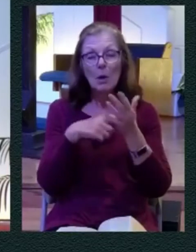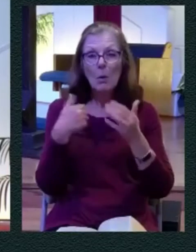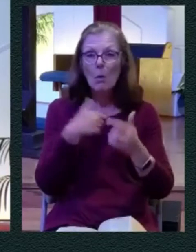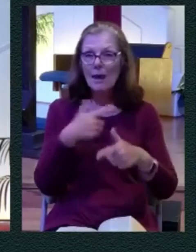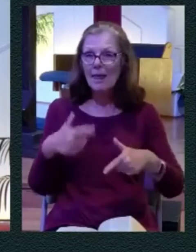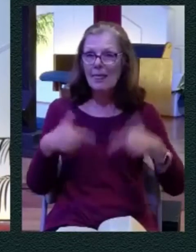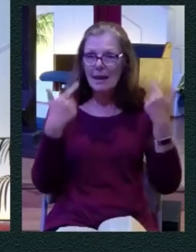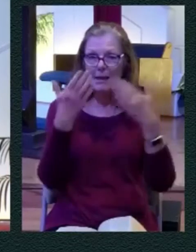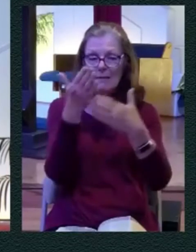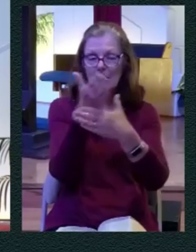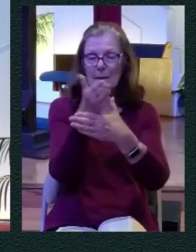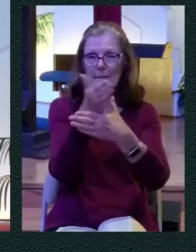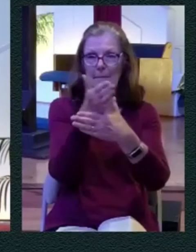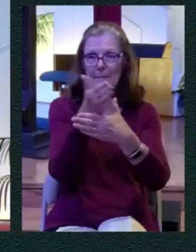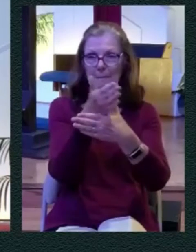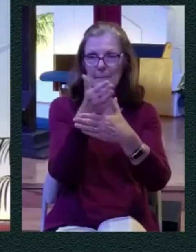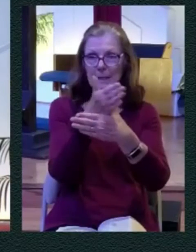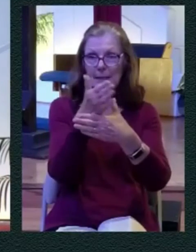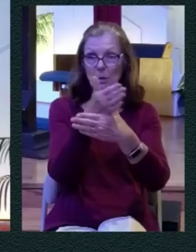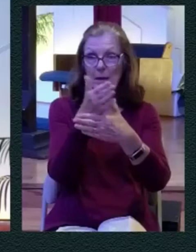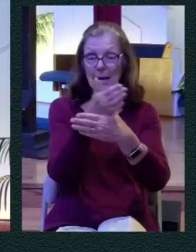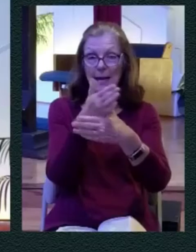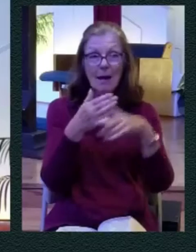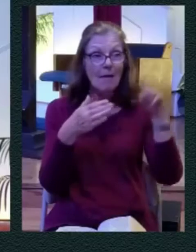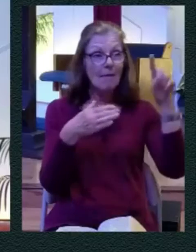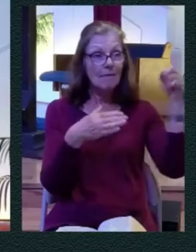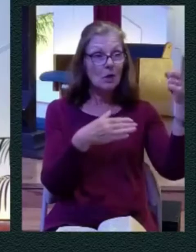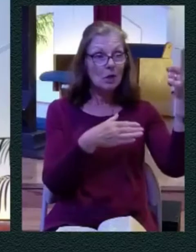between the comings.